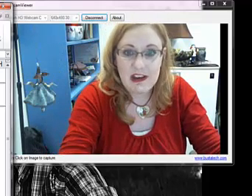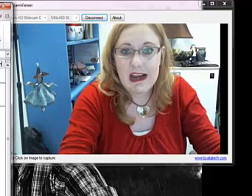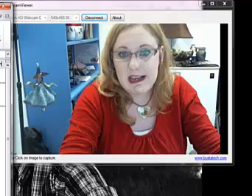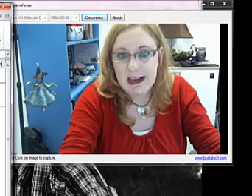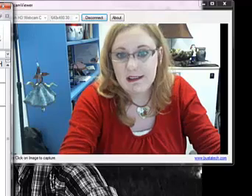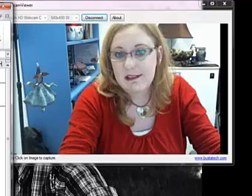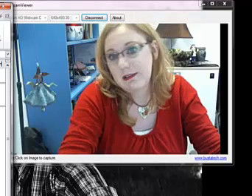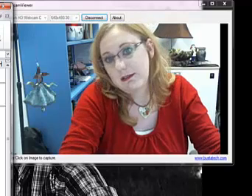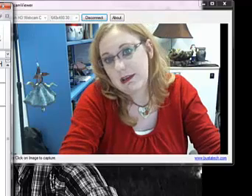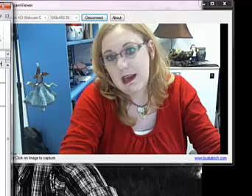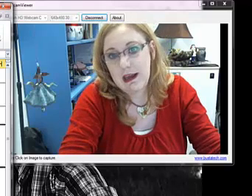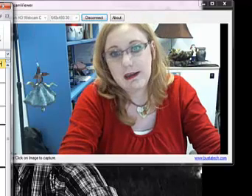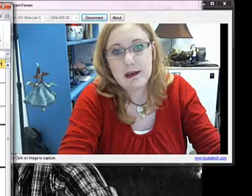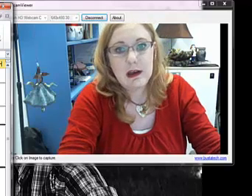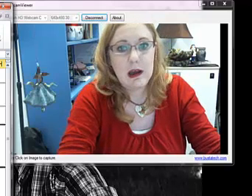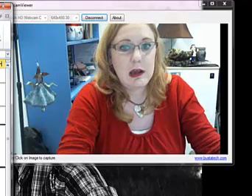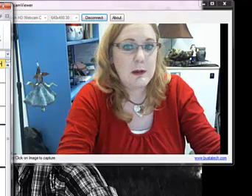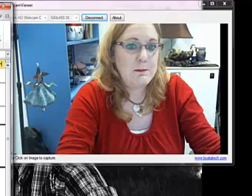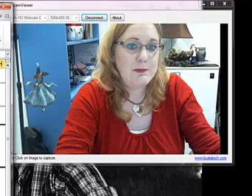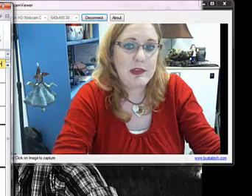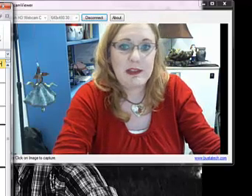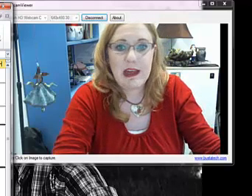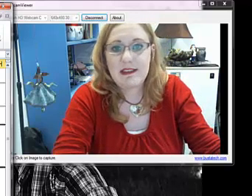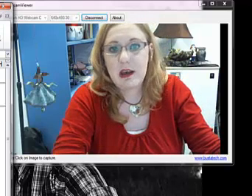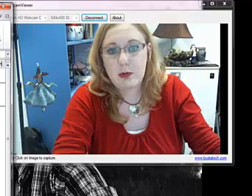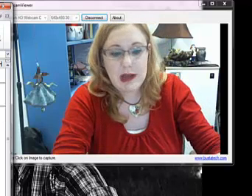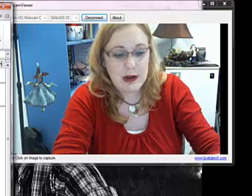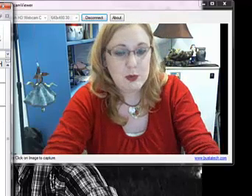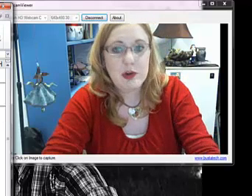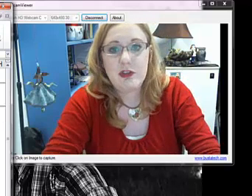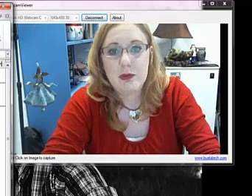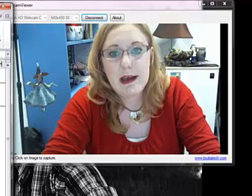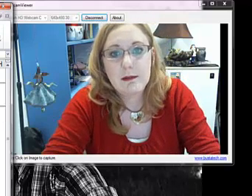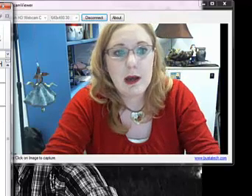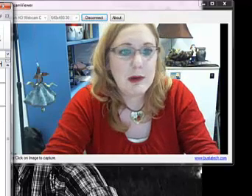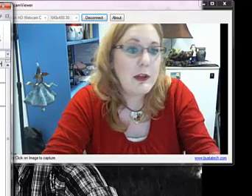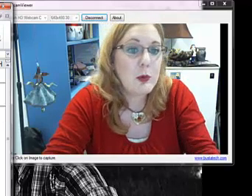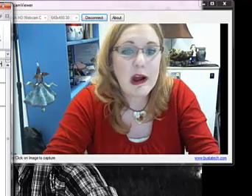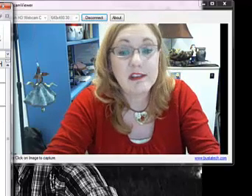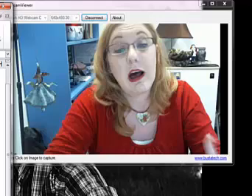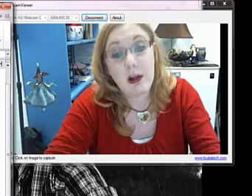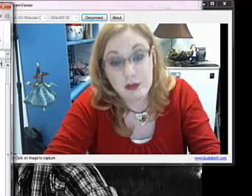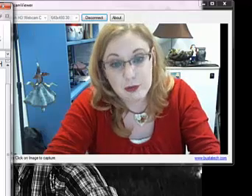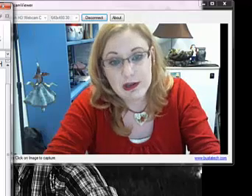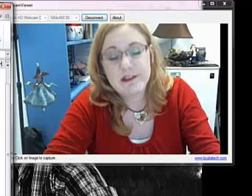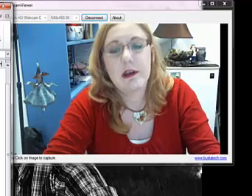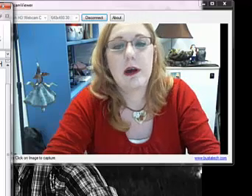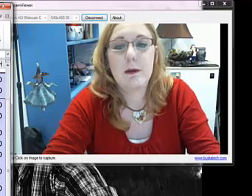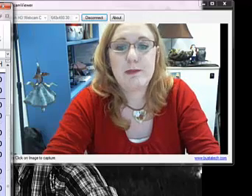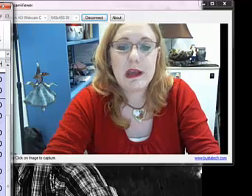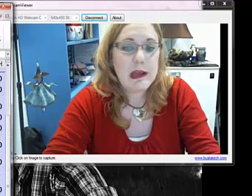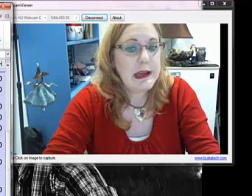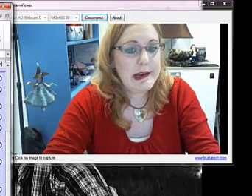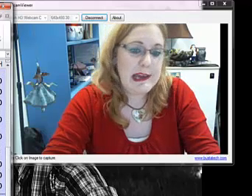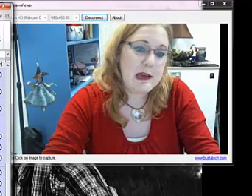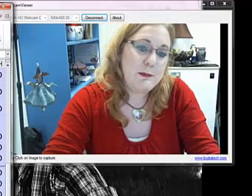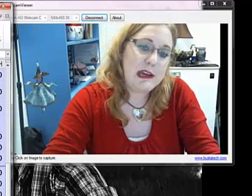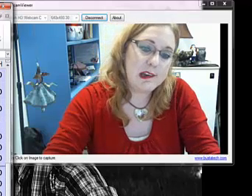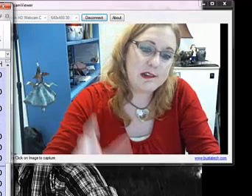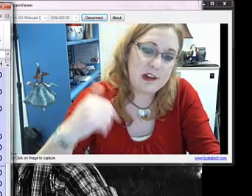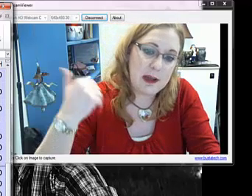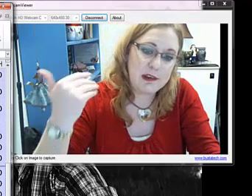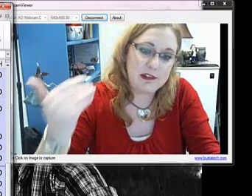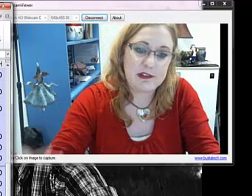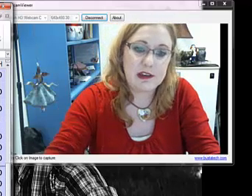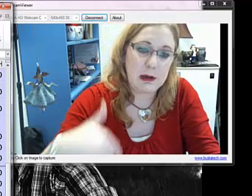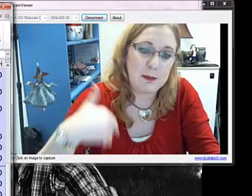out of 88. Okay, that's how you would do that. Otherwise, I'll do it. And again,